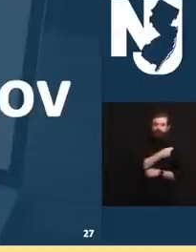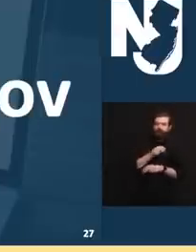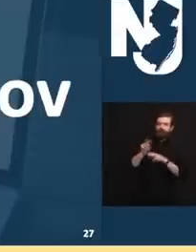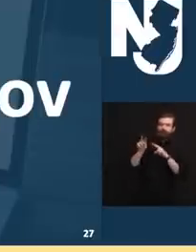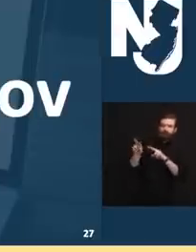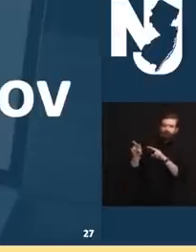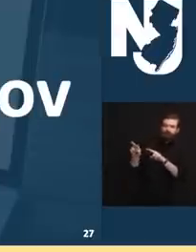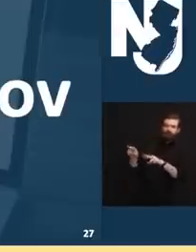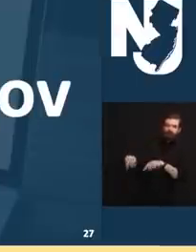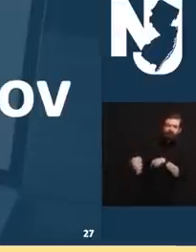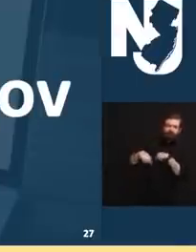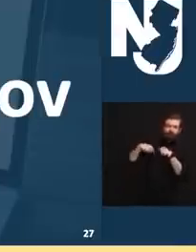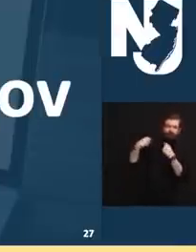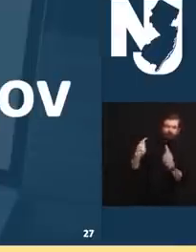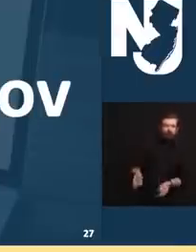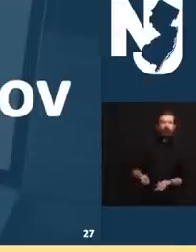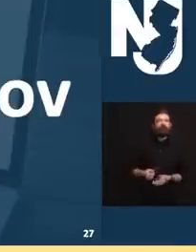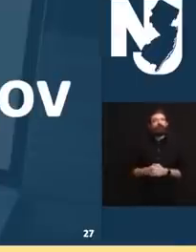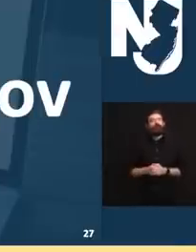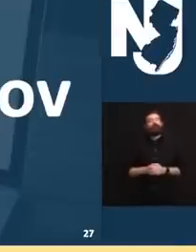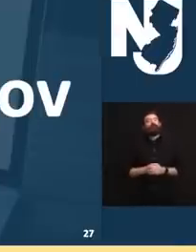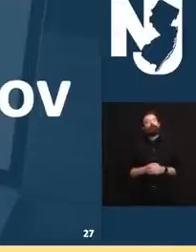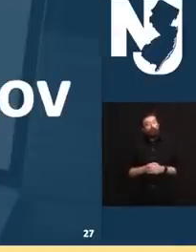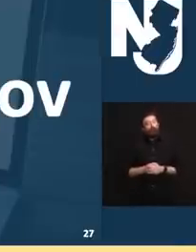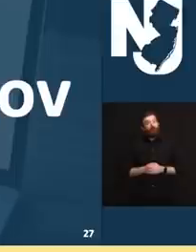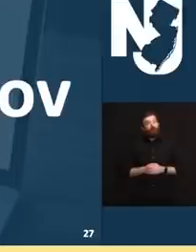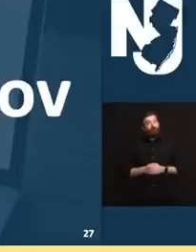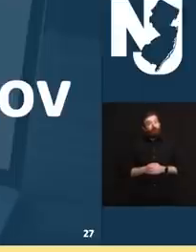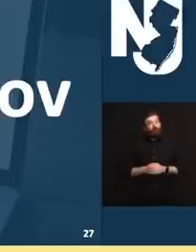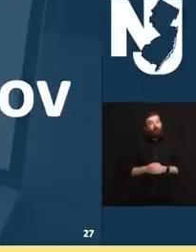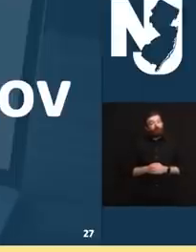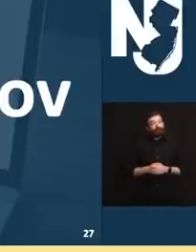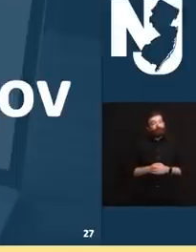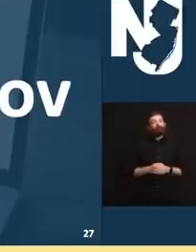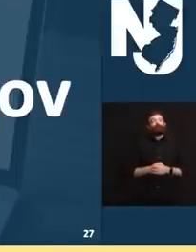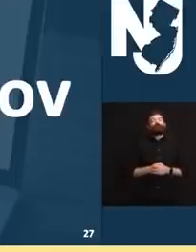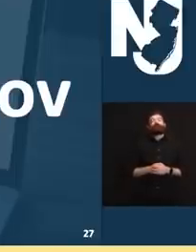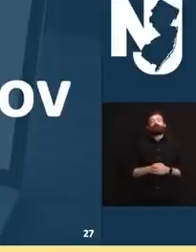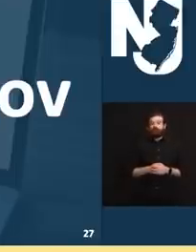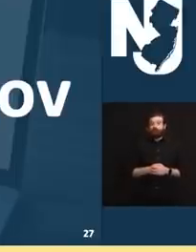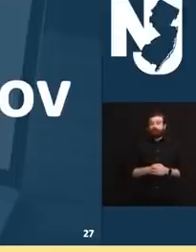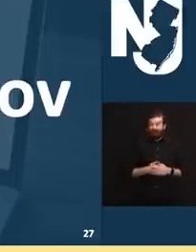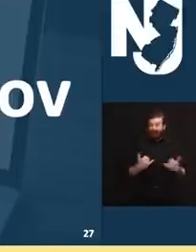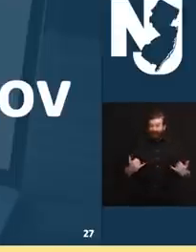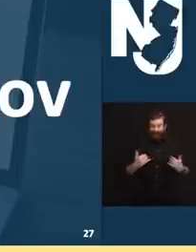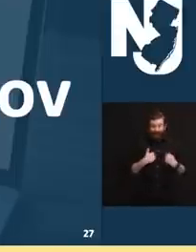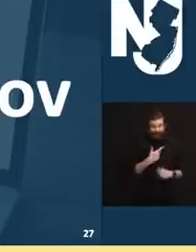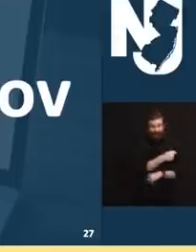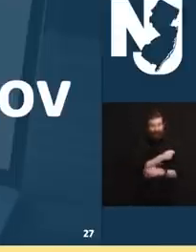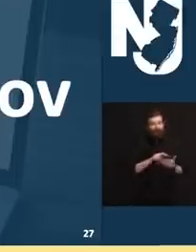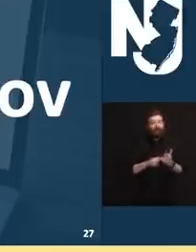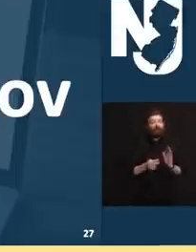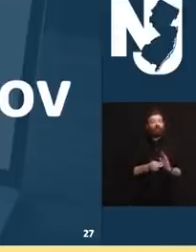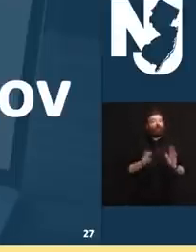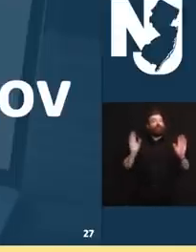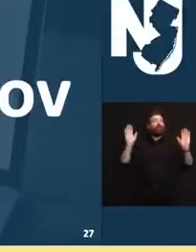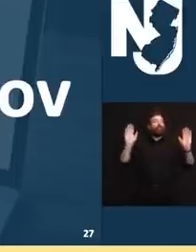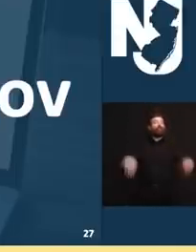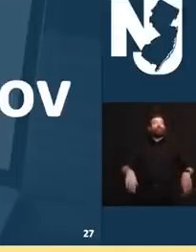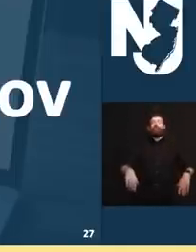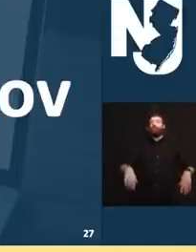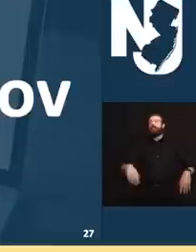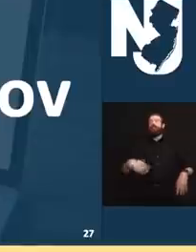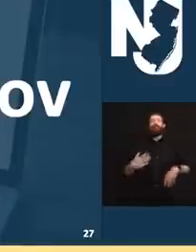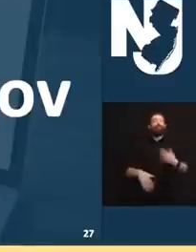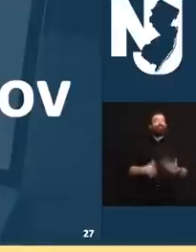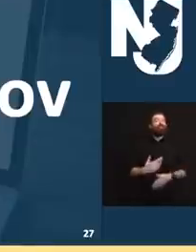But let's not forget that just because vaccines are here doesn't mean that we can become lax. Quite the opposite. Now is the time for us to